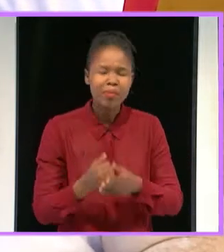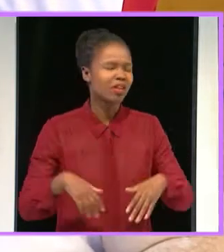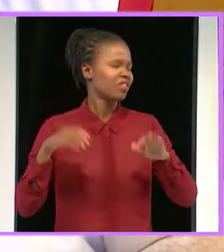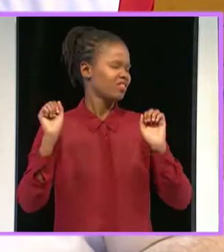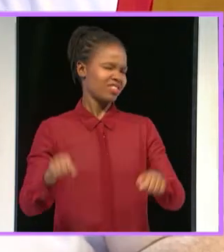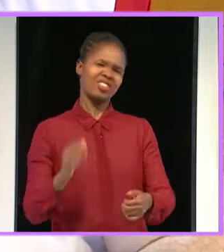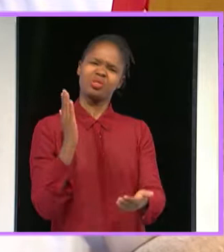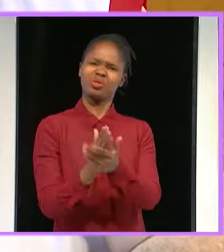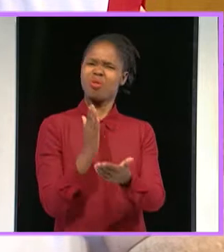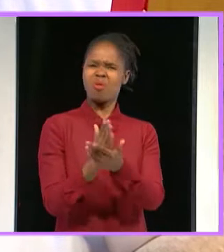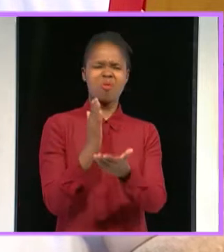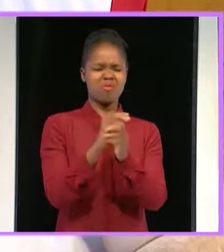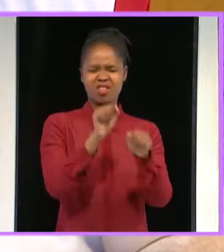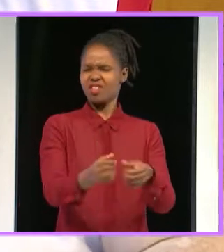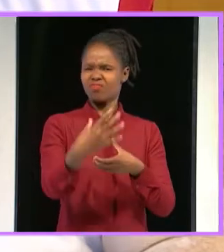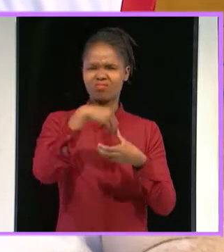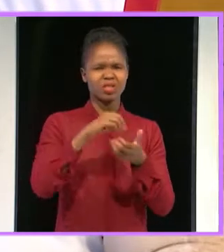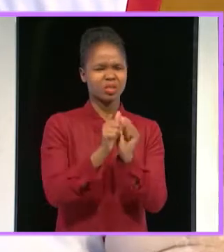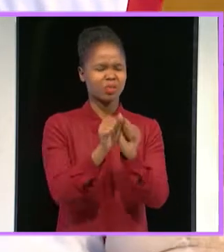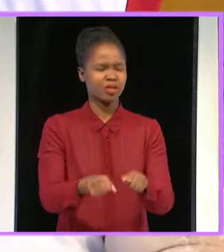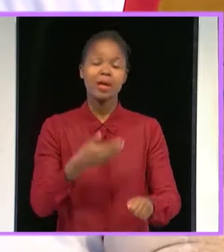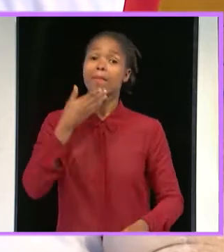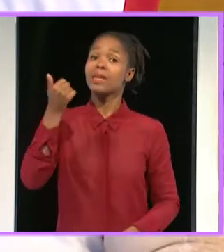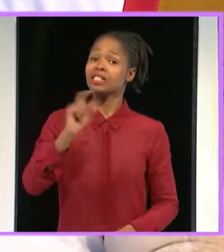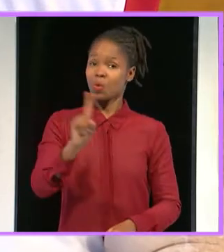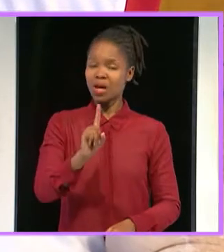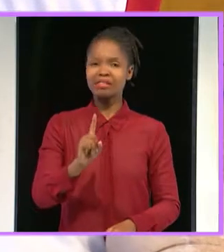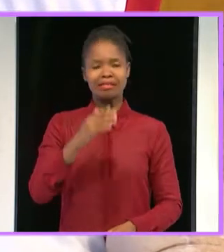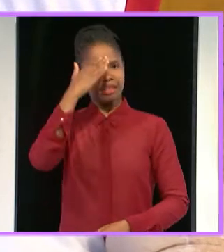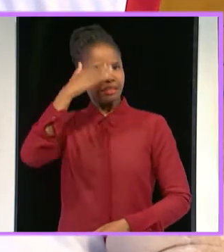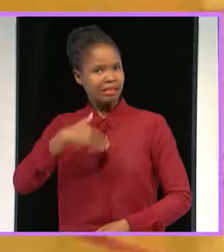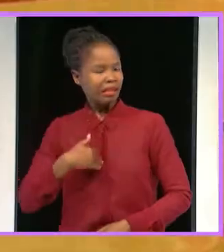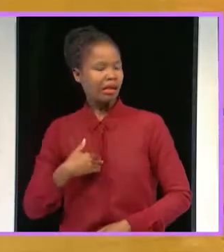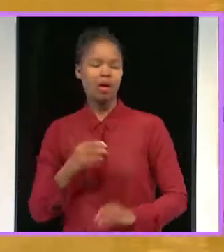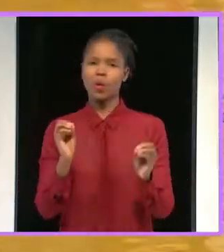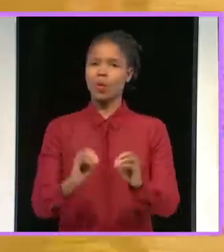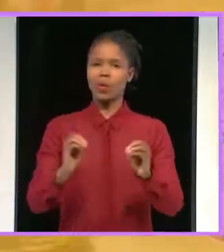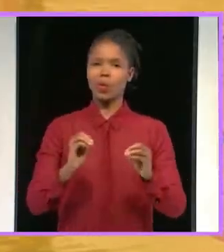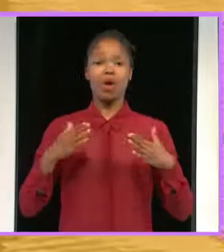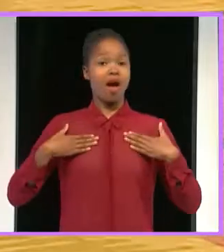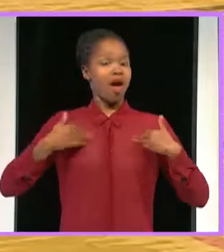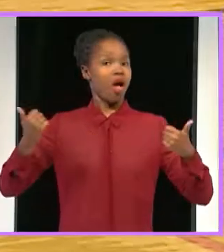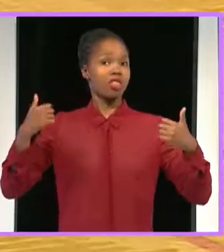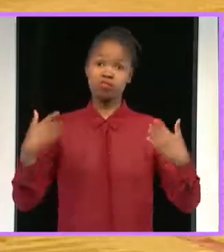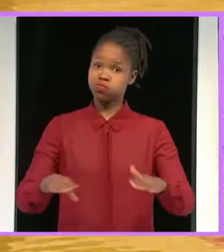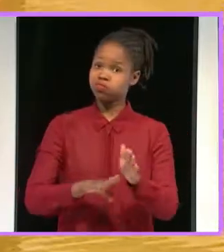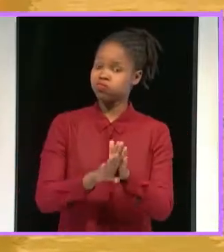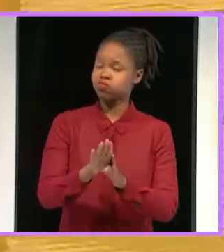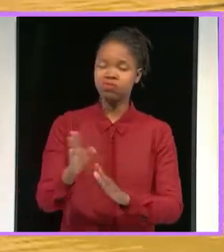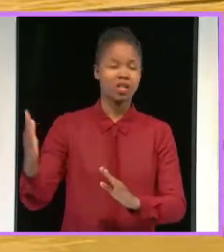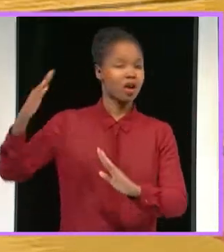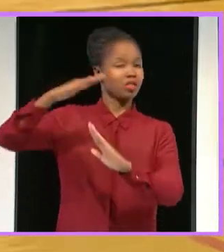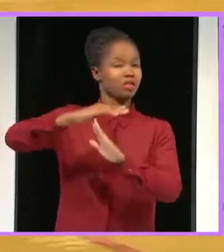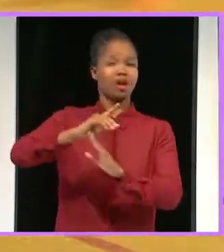person? One thing that's the best of all is your health. There's nothing more important than your